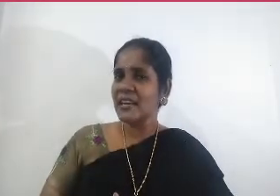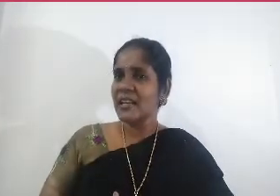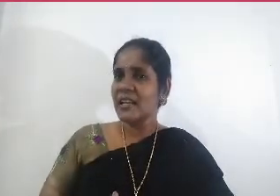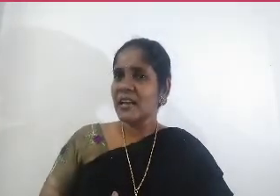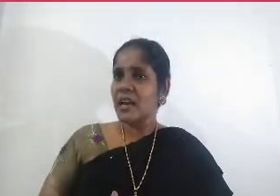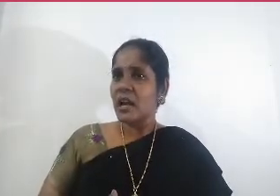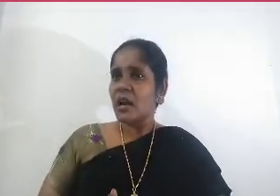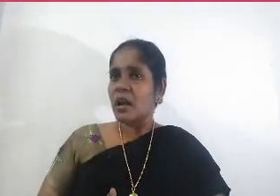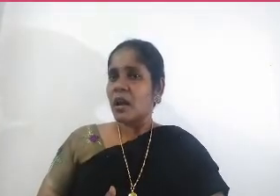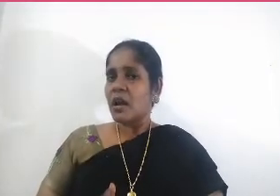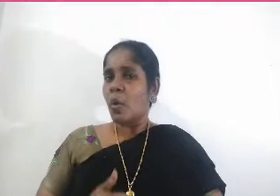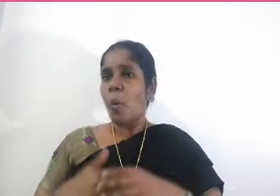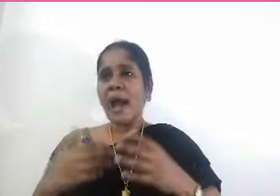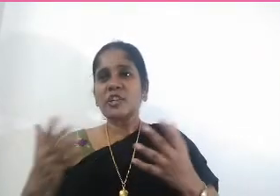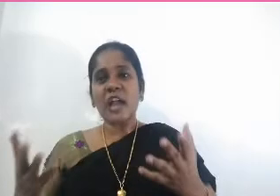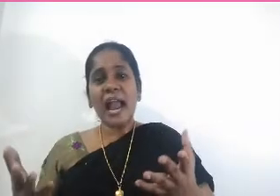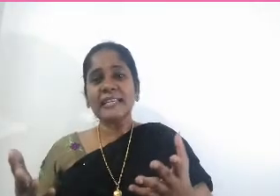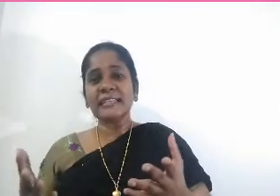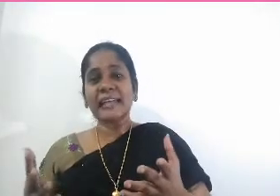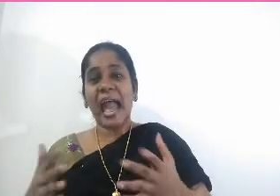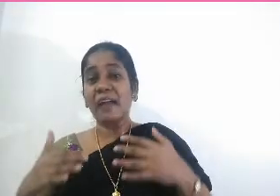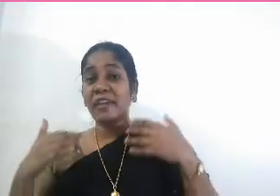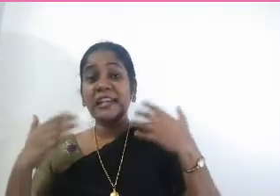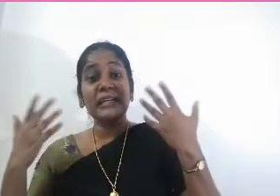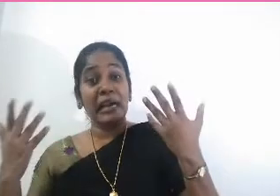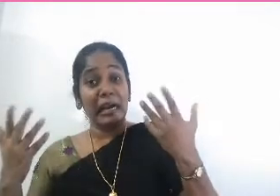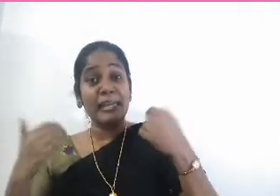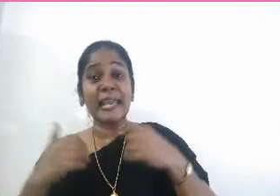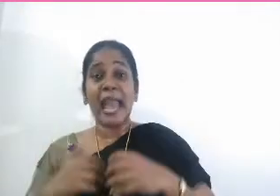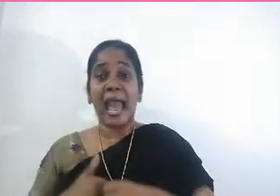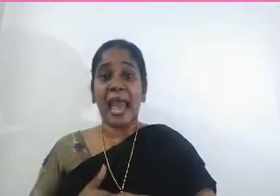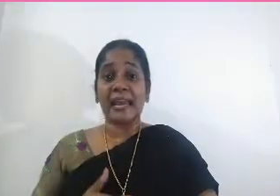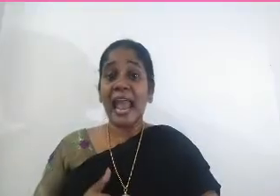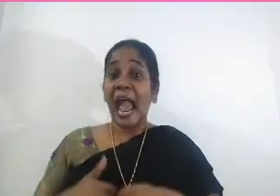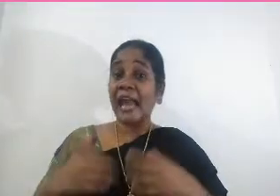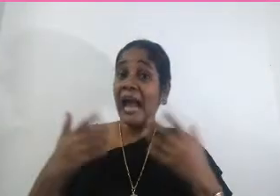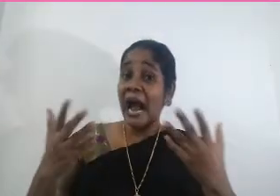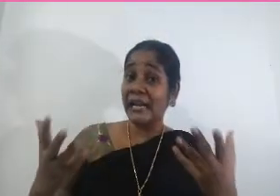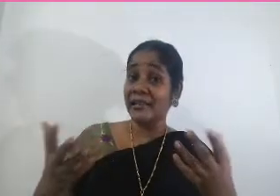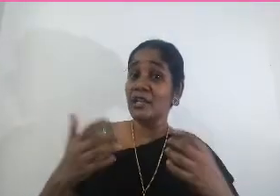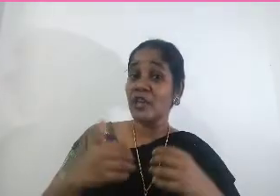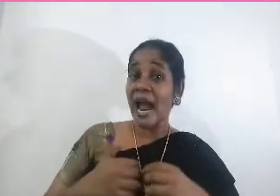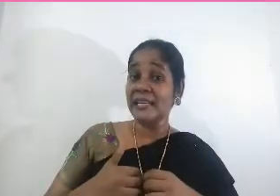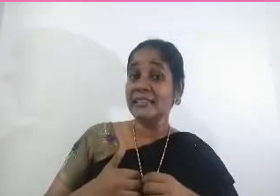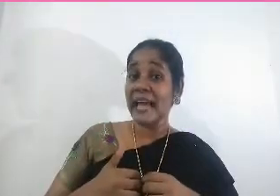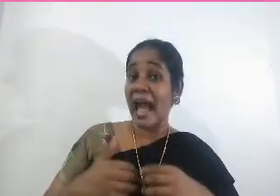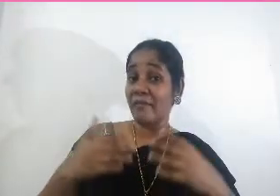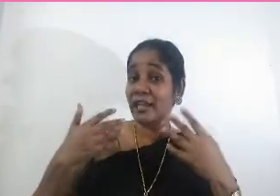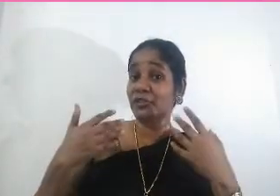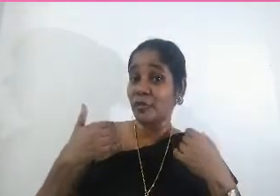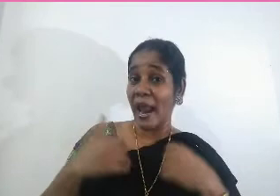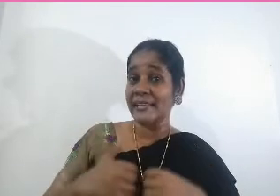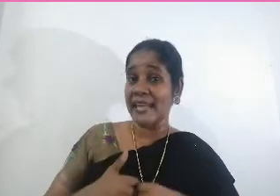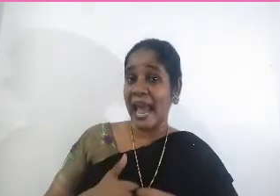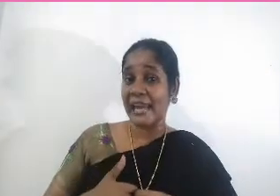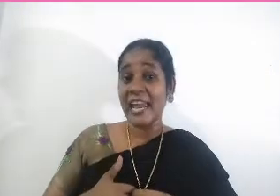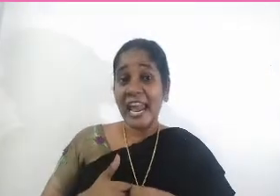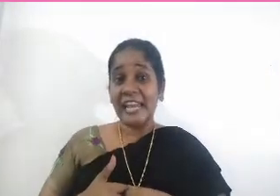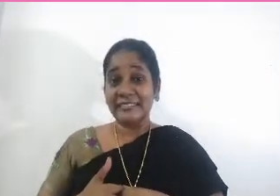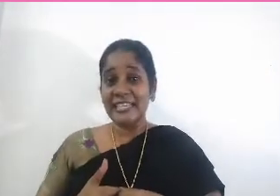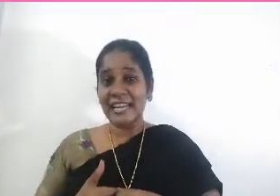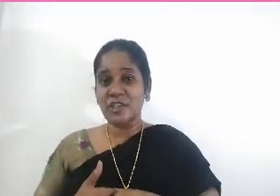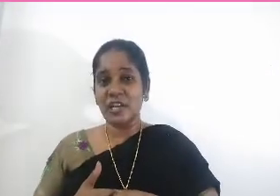different? One child is having curly hair and another child is having straight